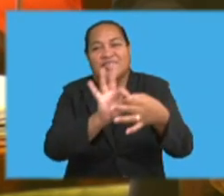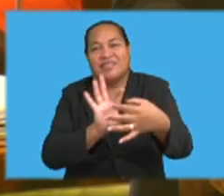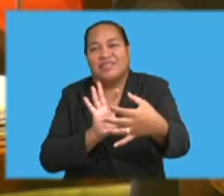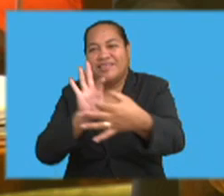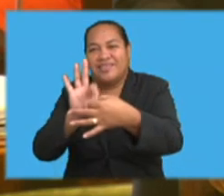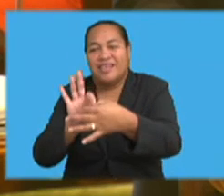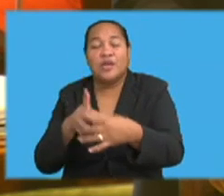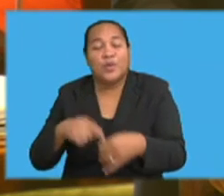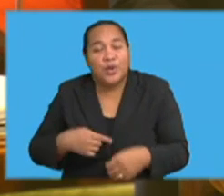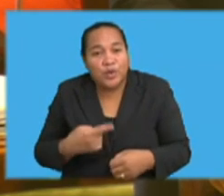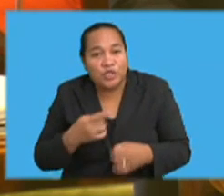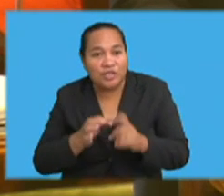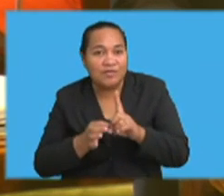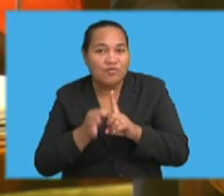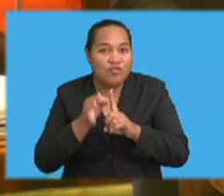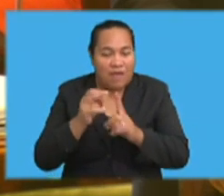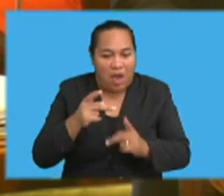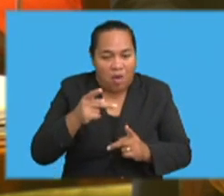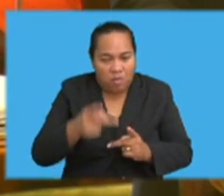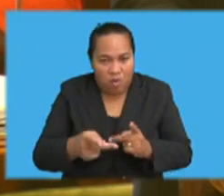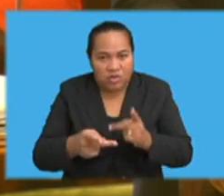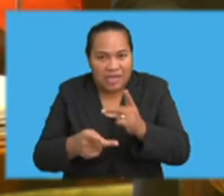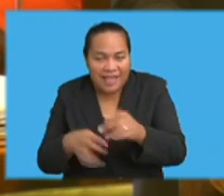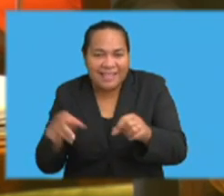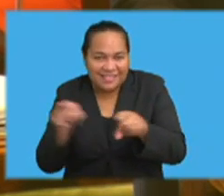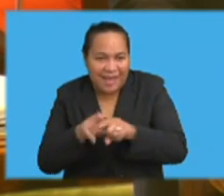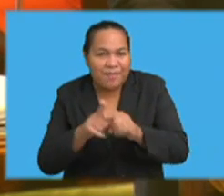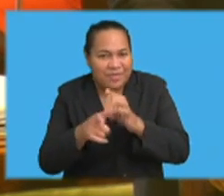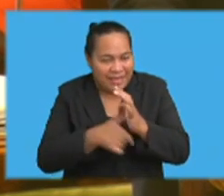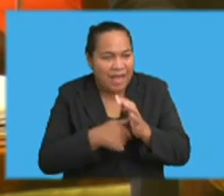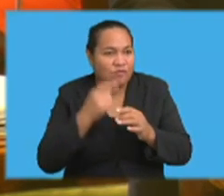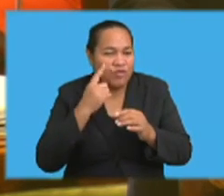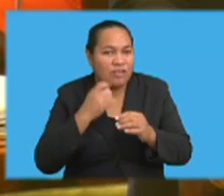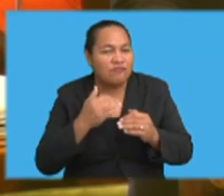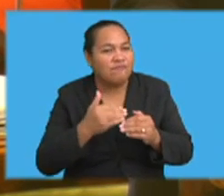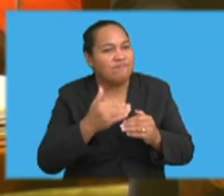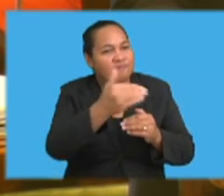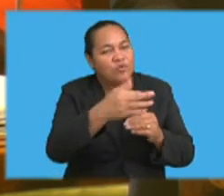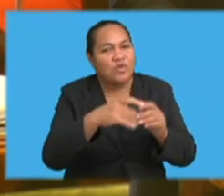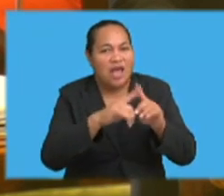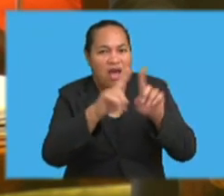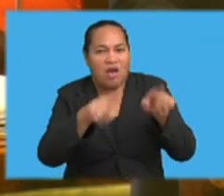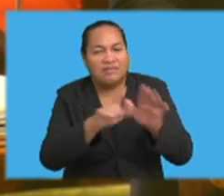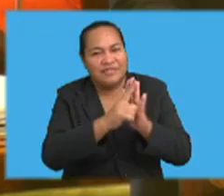continuously improving our processes whilst at the same time advancing our national framework in